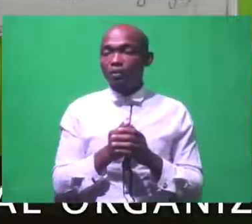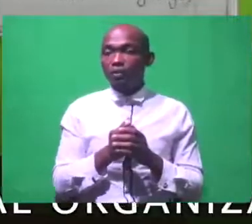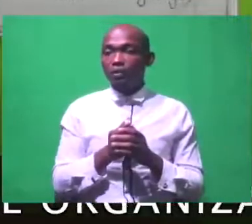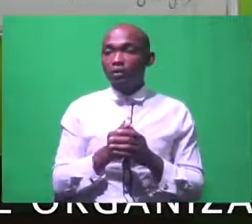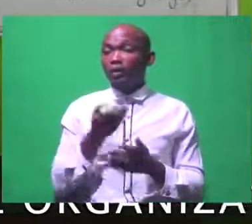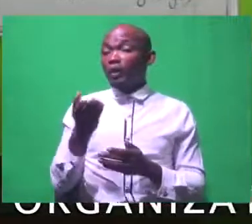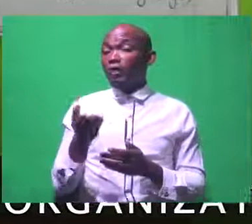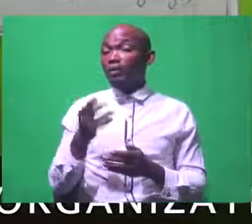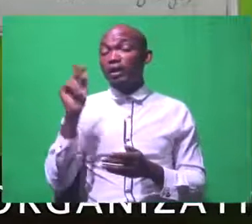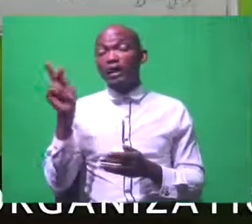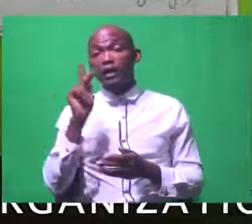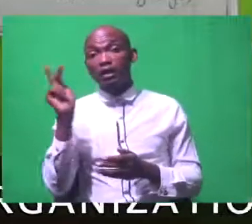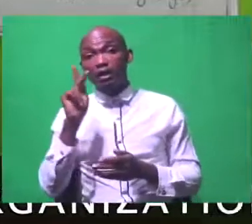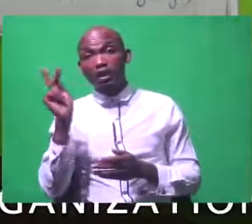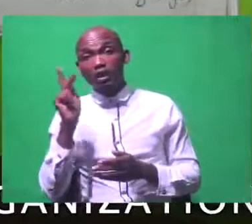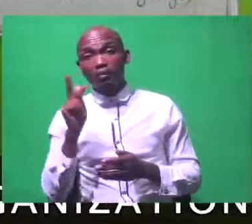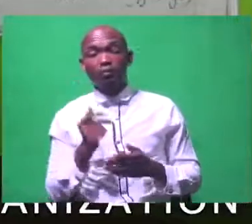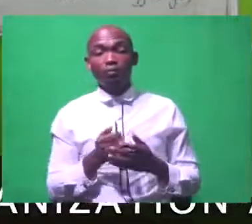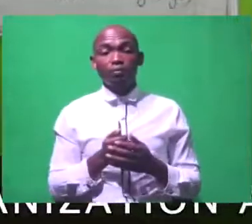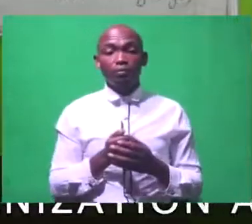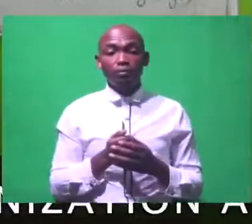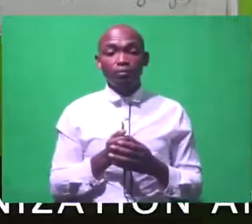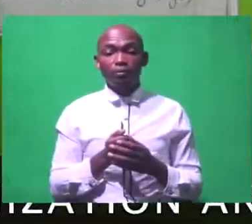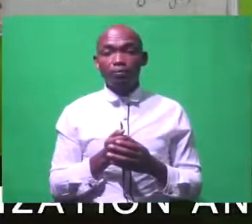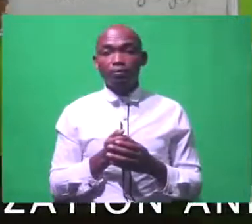Dorobo of Kenya,